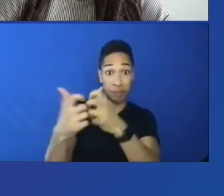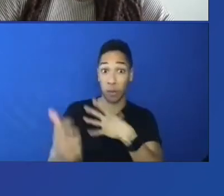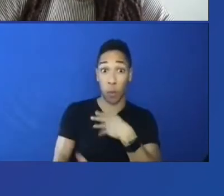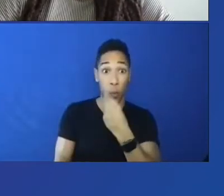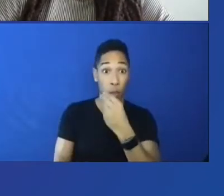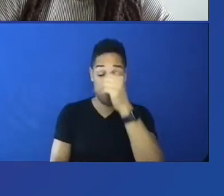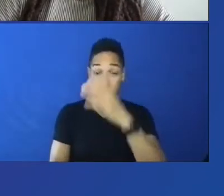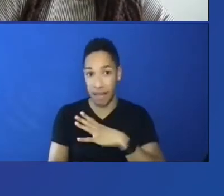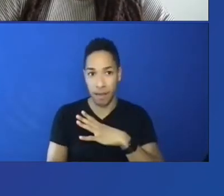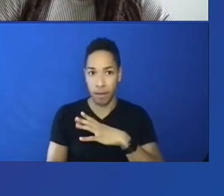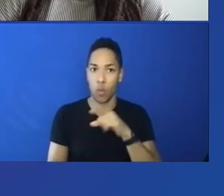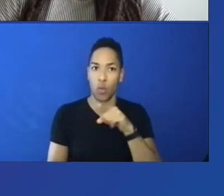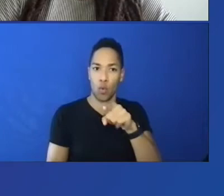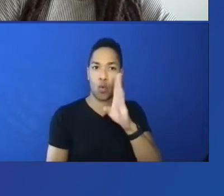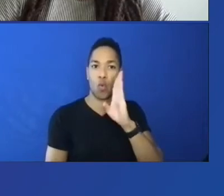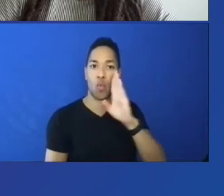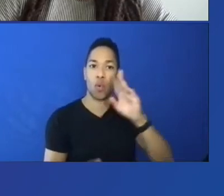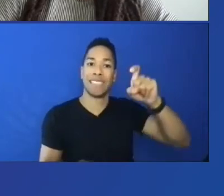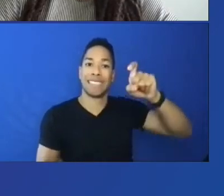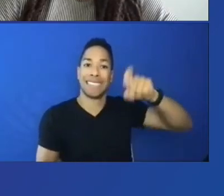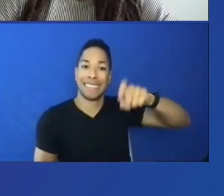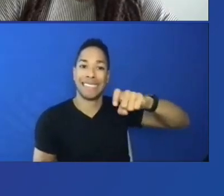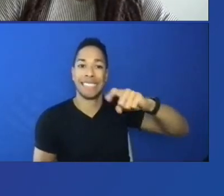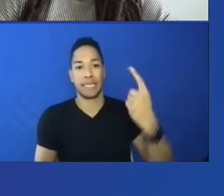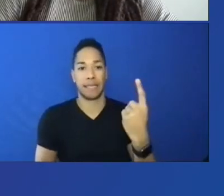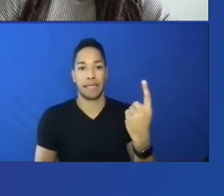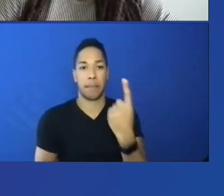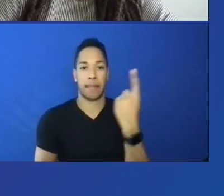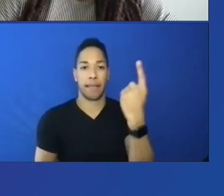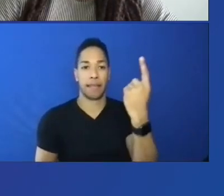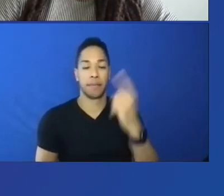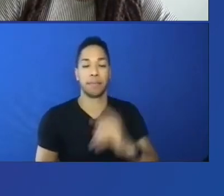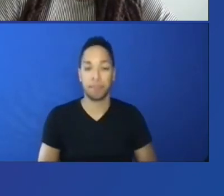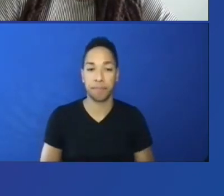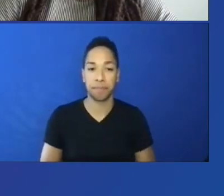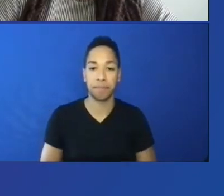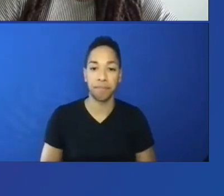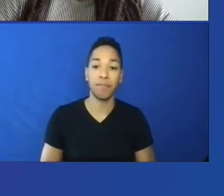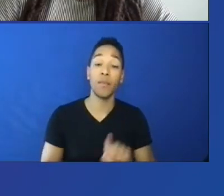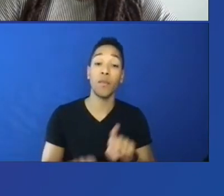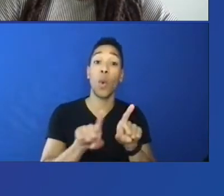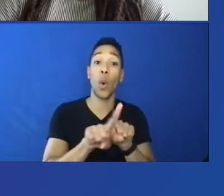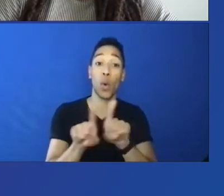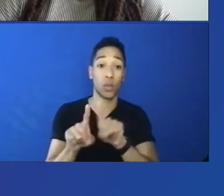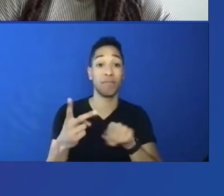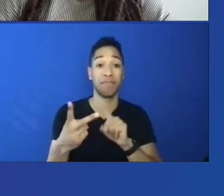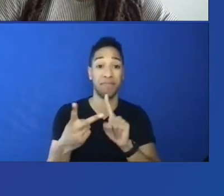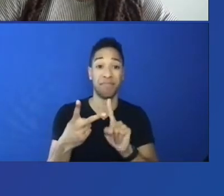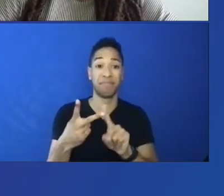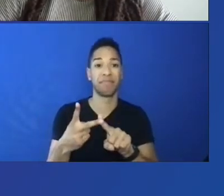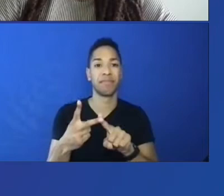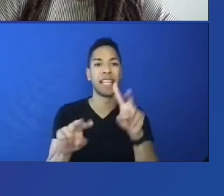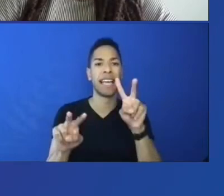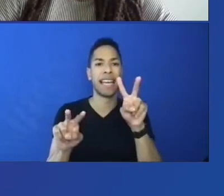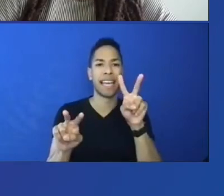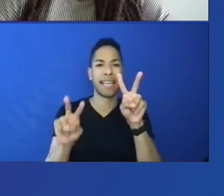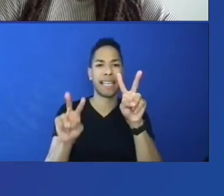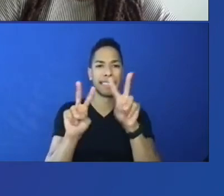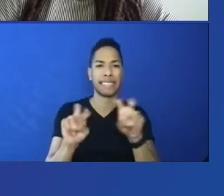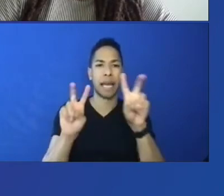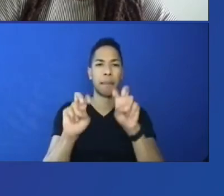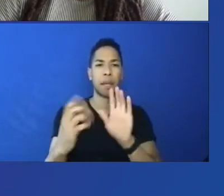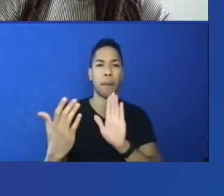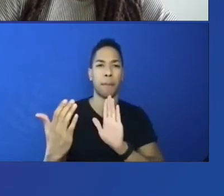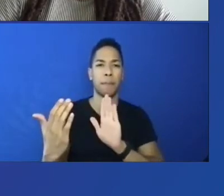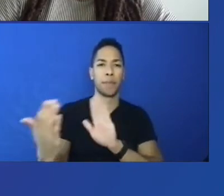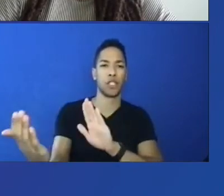need something. And I would also say to examine pushback. If I ask for,